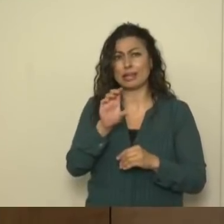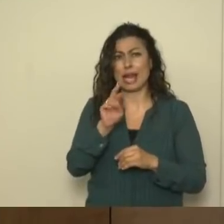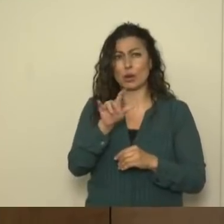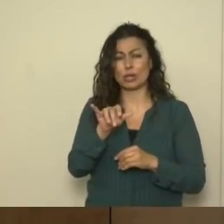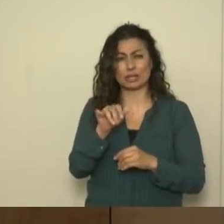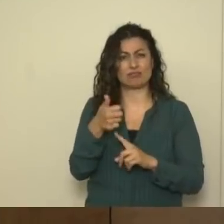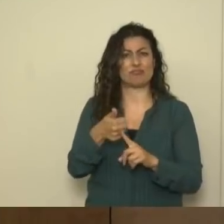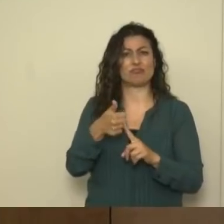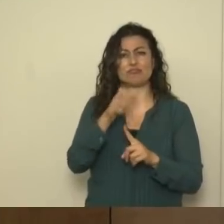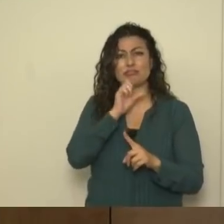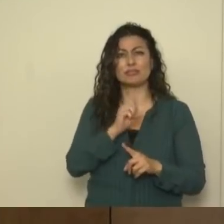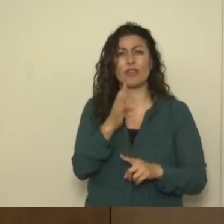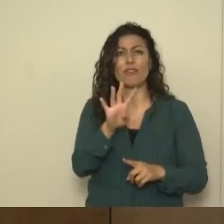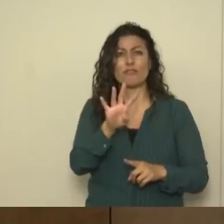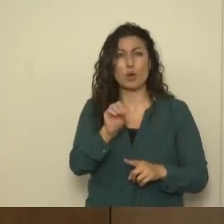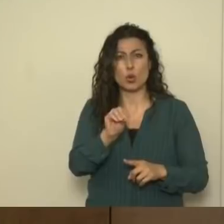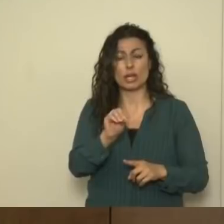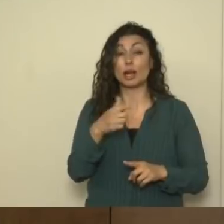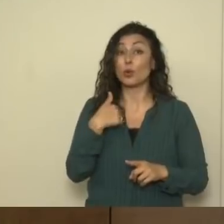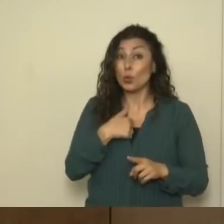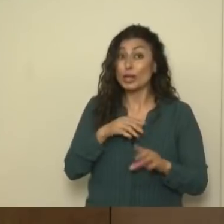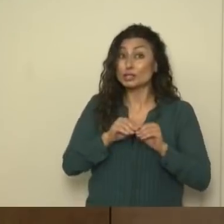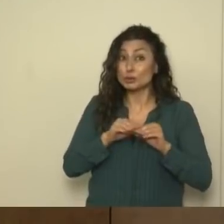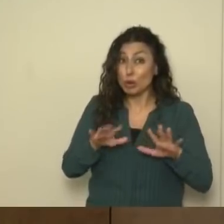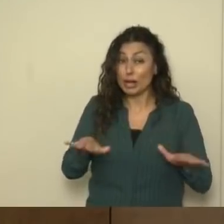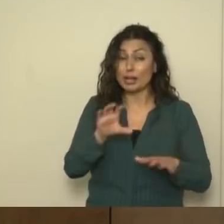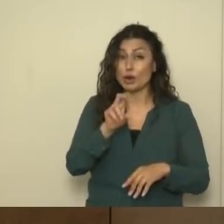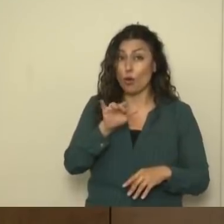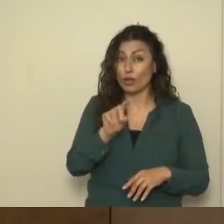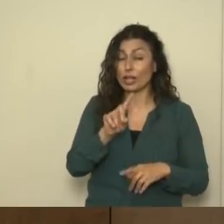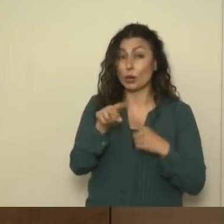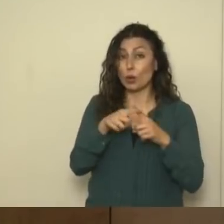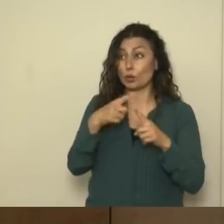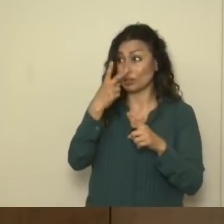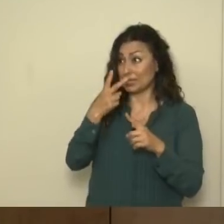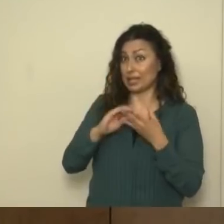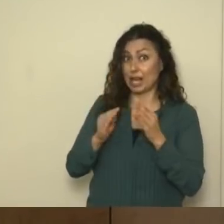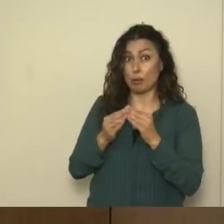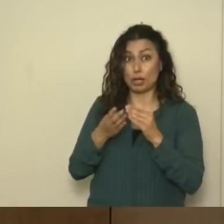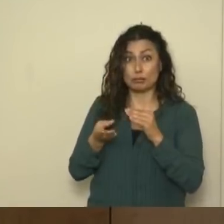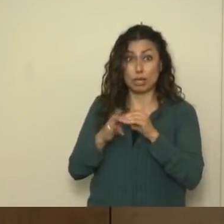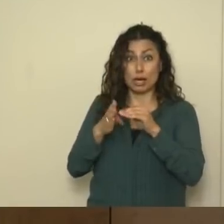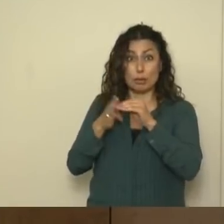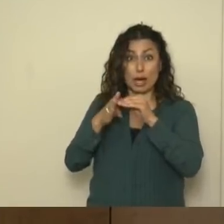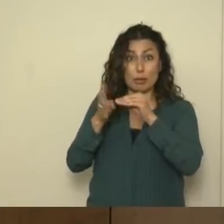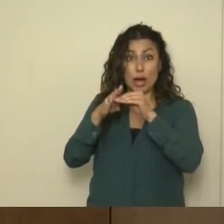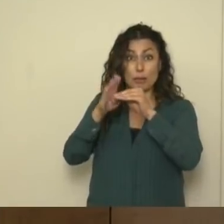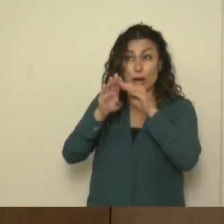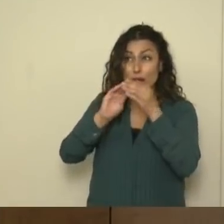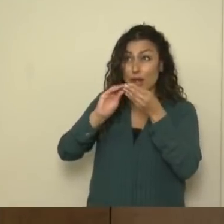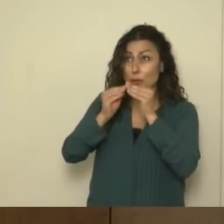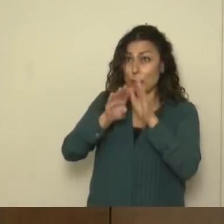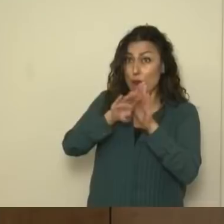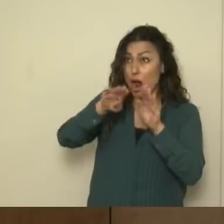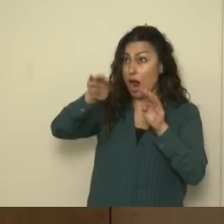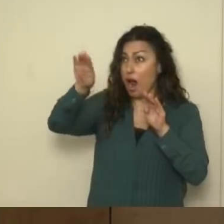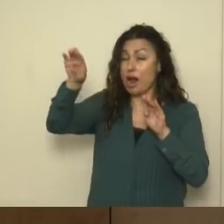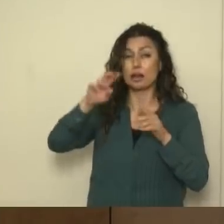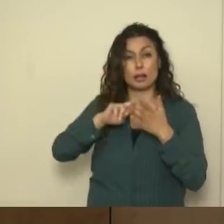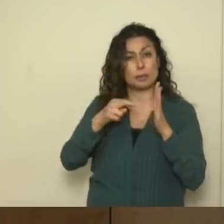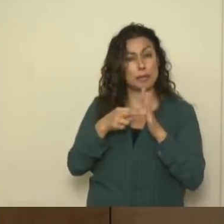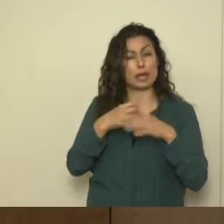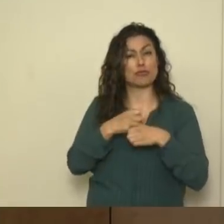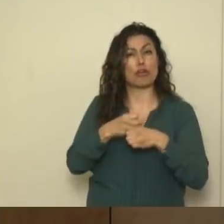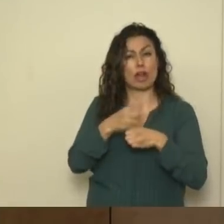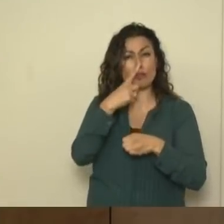are spreading COVID. And when we see the kind of uptick that we're having, we know that it creates for